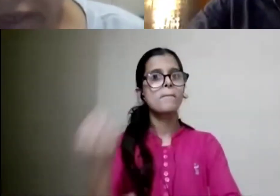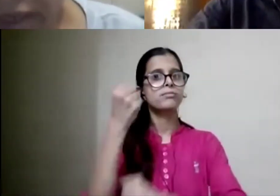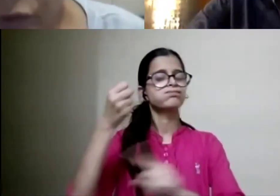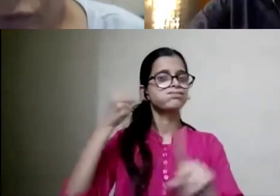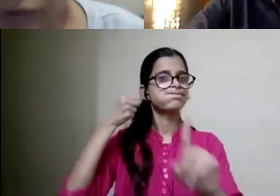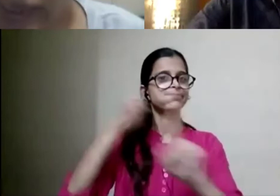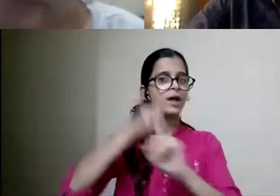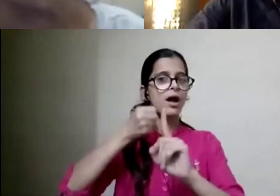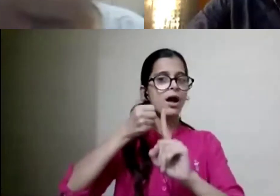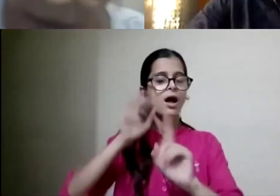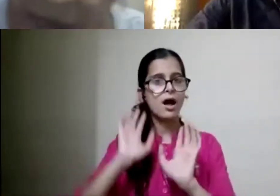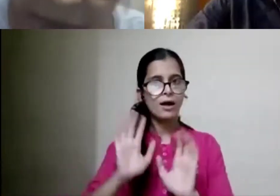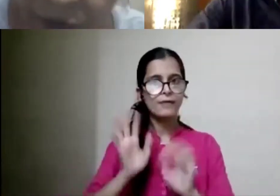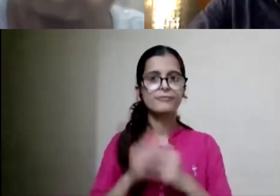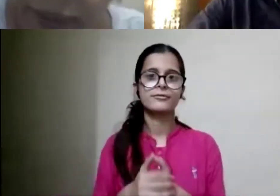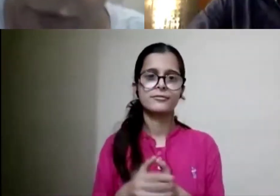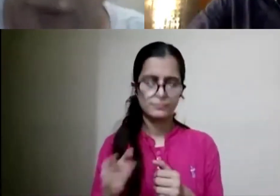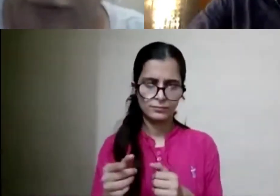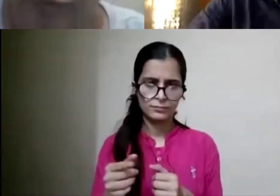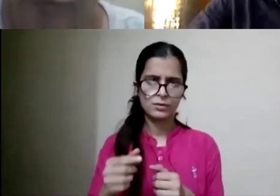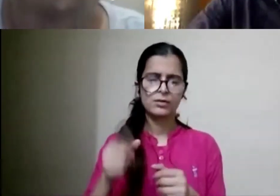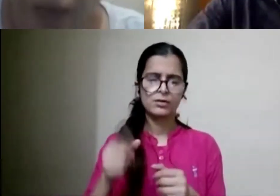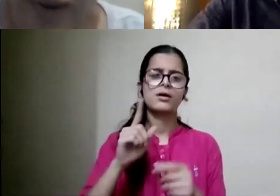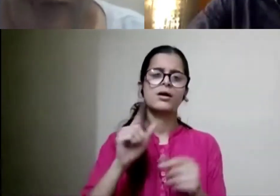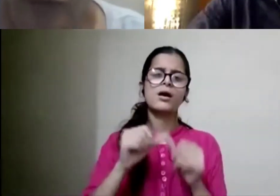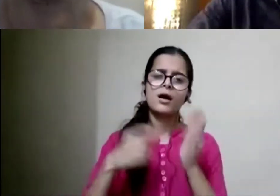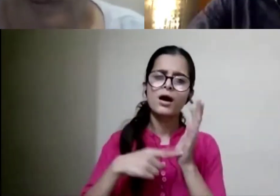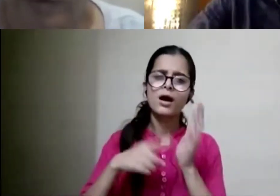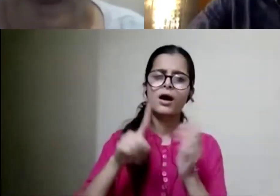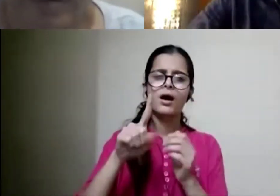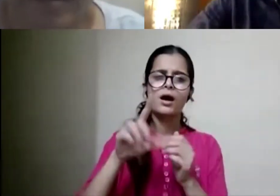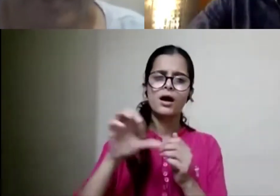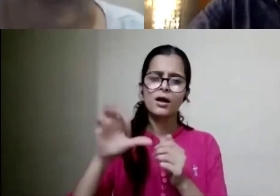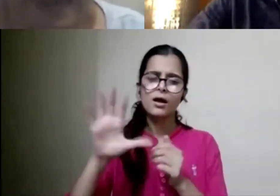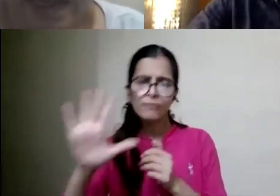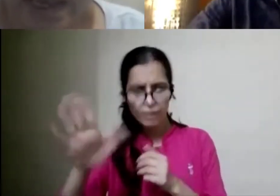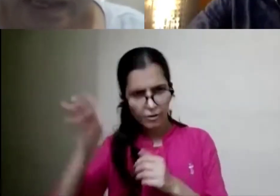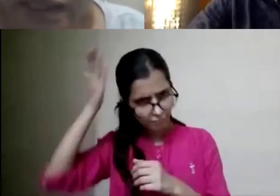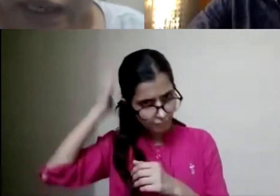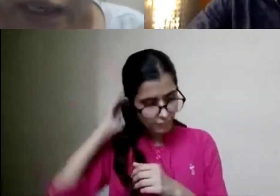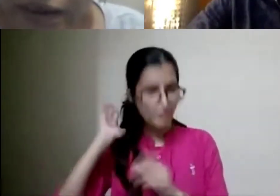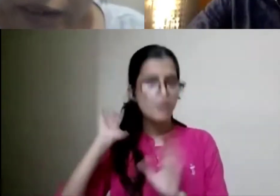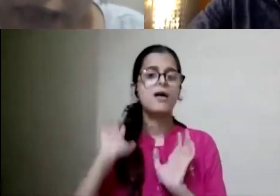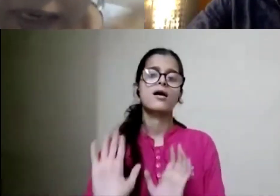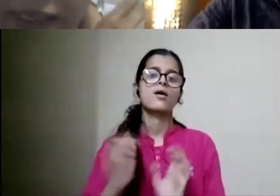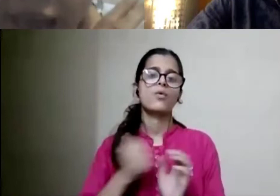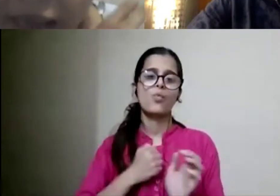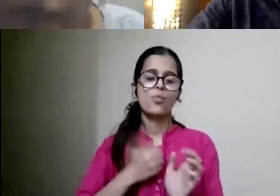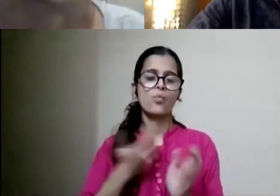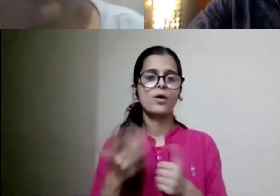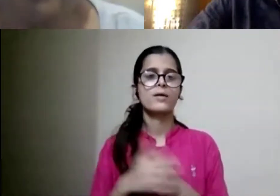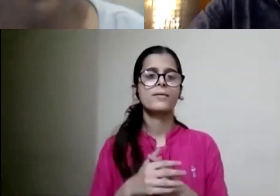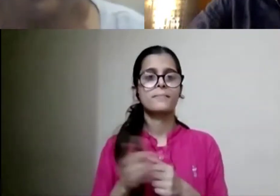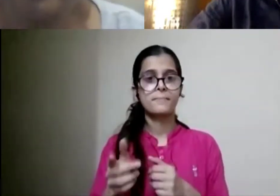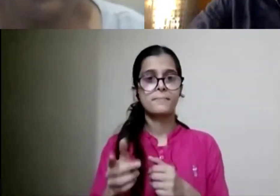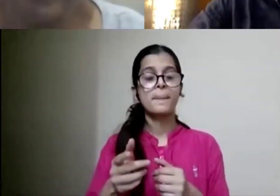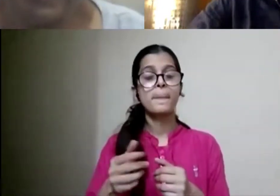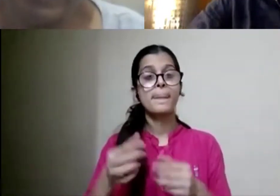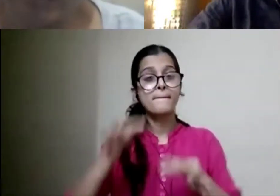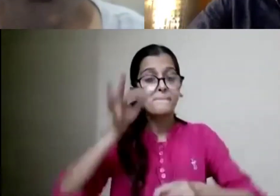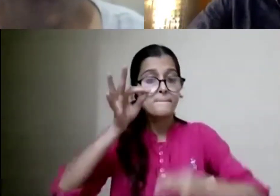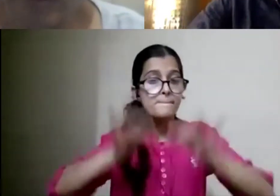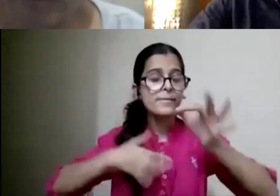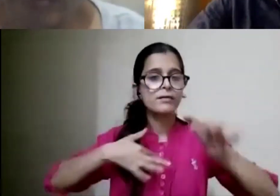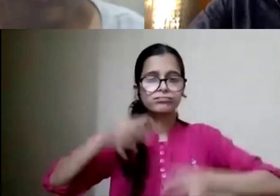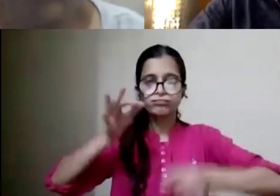of the statute, than say the Act of 95, our Act of 95, the entire jurisprudence of